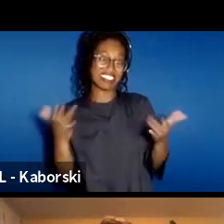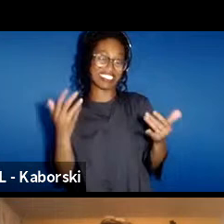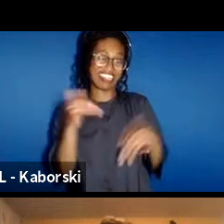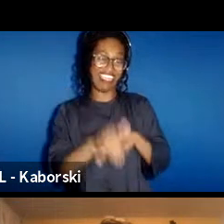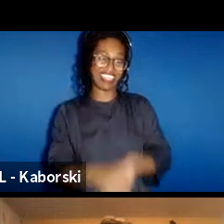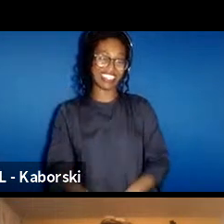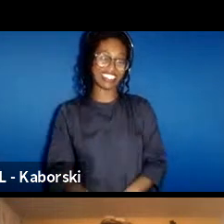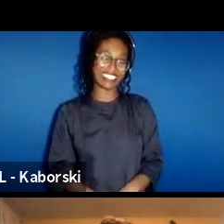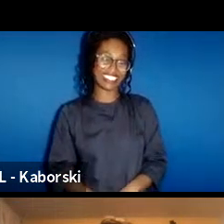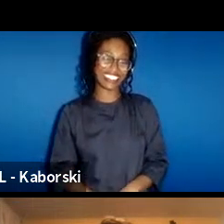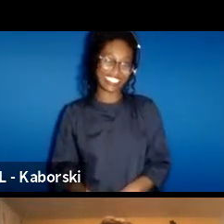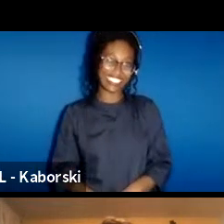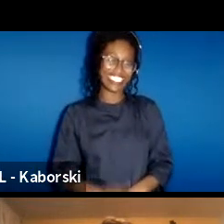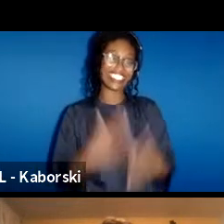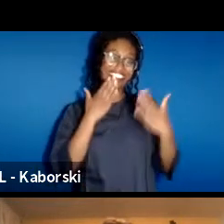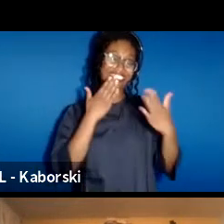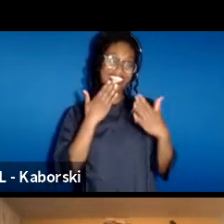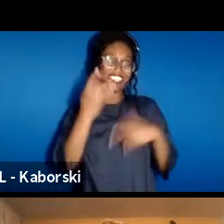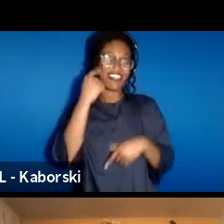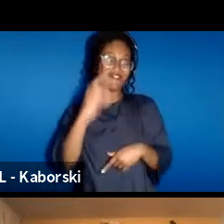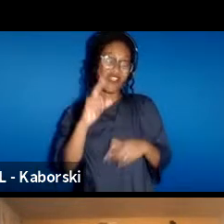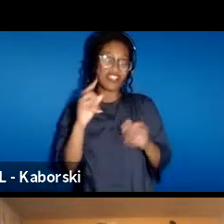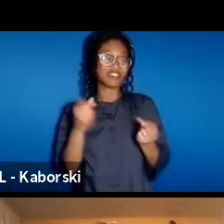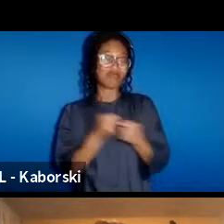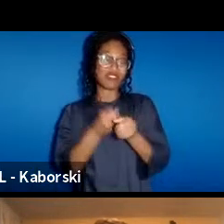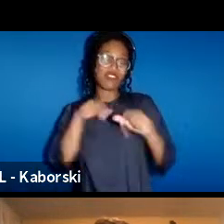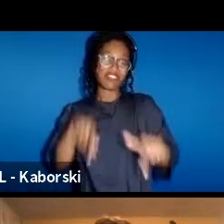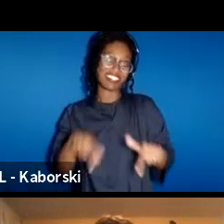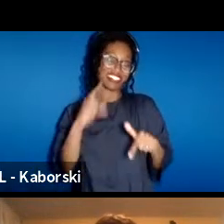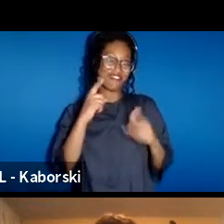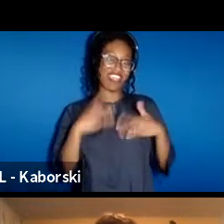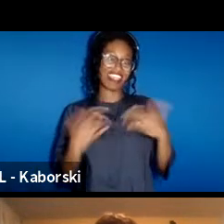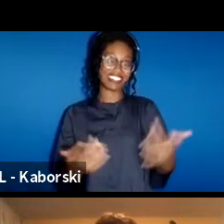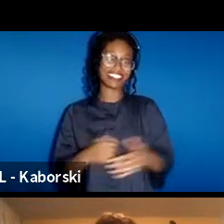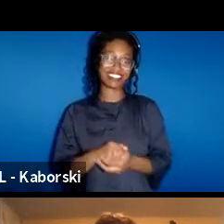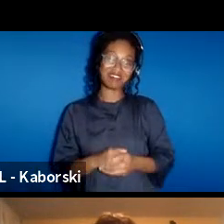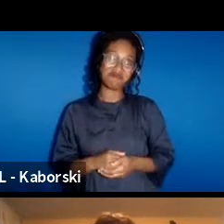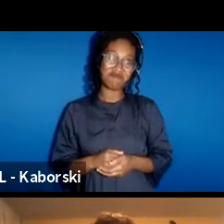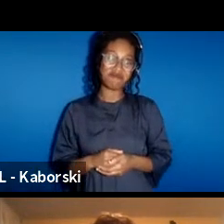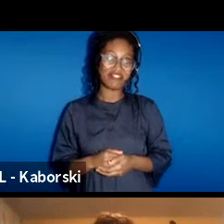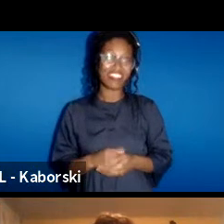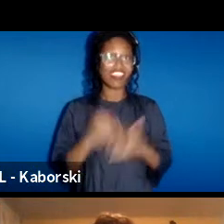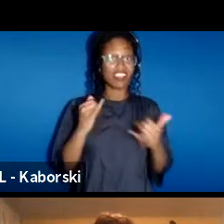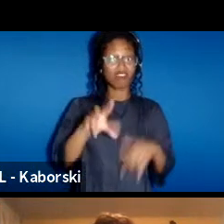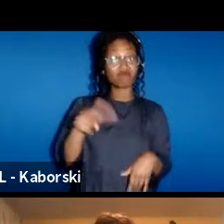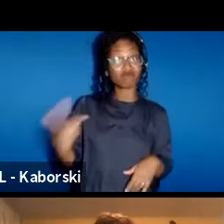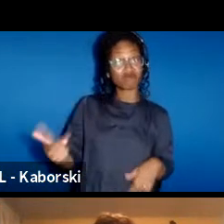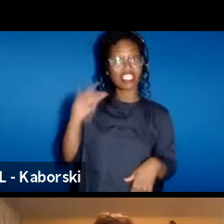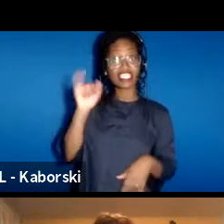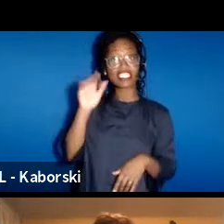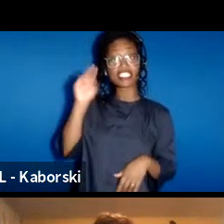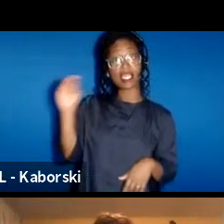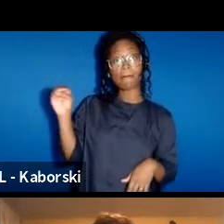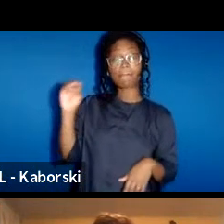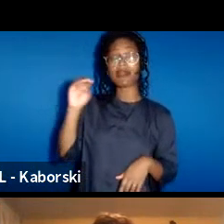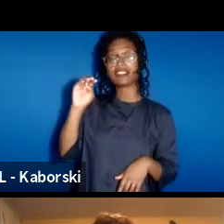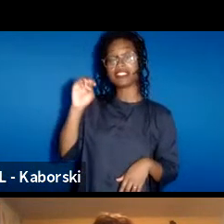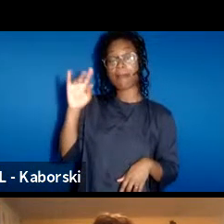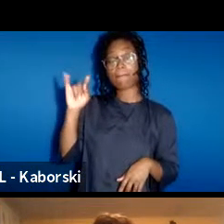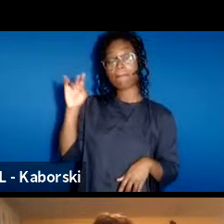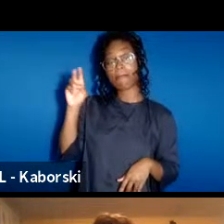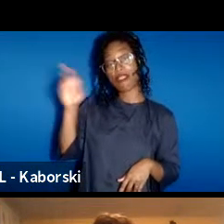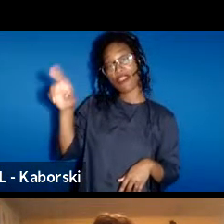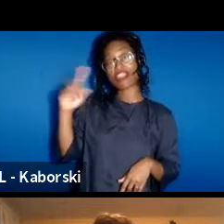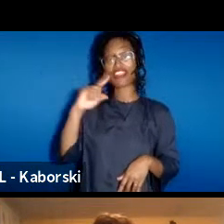Thank you, Jill. And thank you for sponsoring this event. With that, I'm going to hand it over to Jim Zimmer, who will be moderating